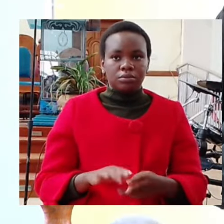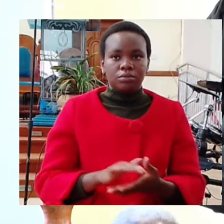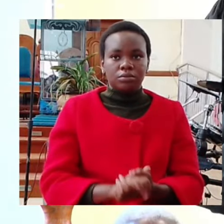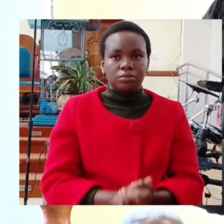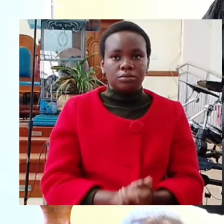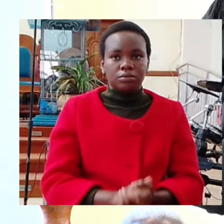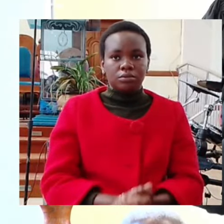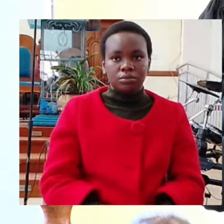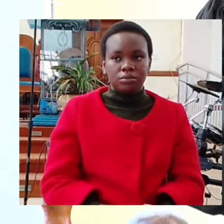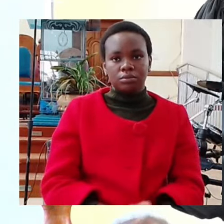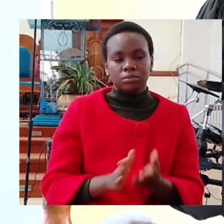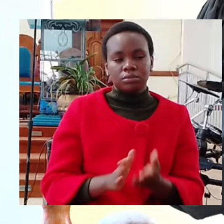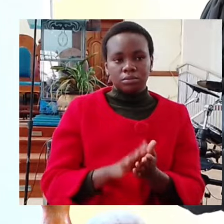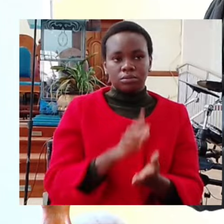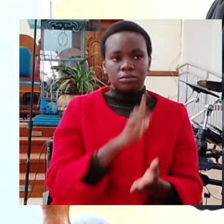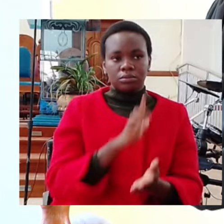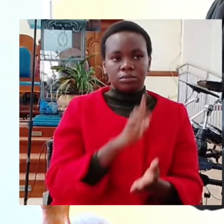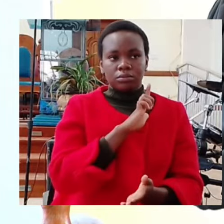Mwadhani ya goshwa.